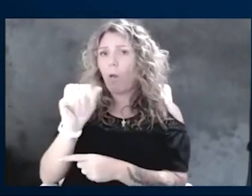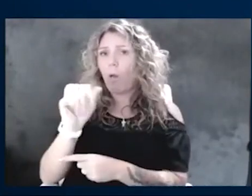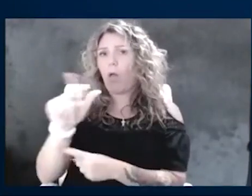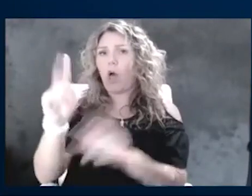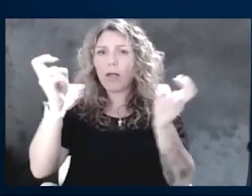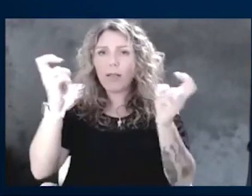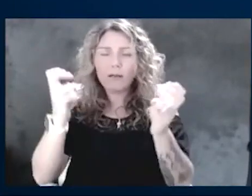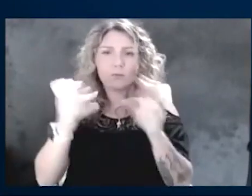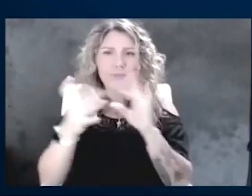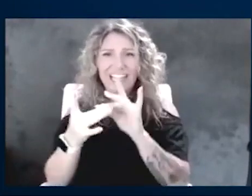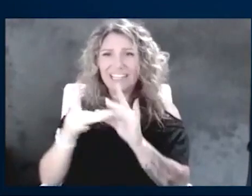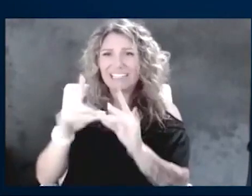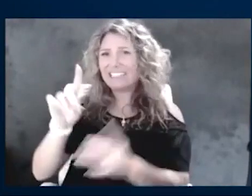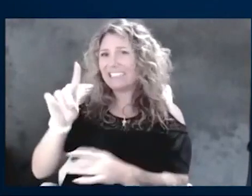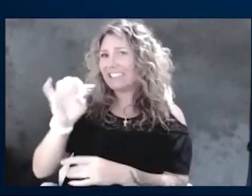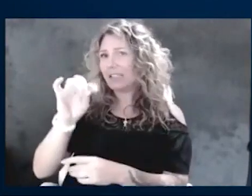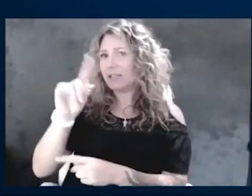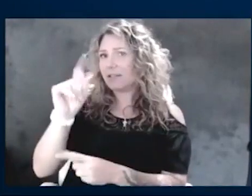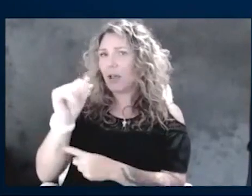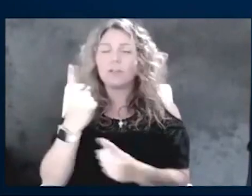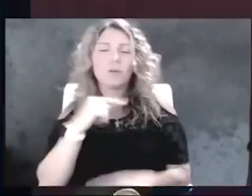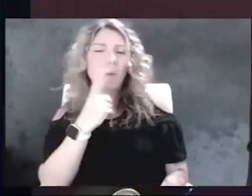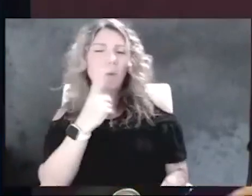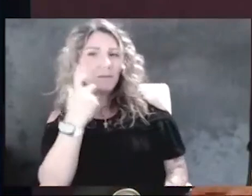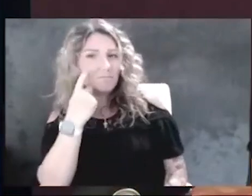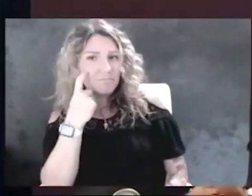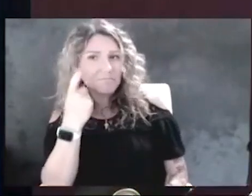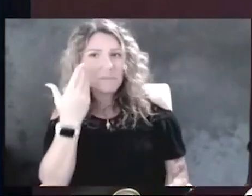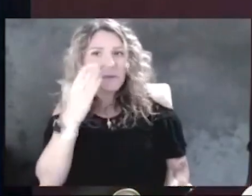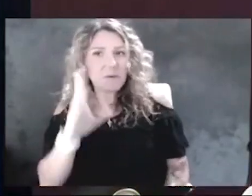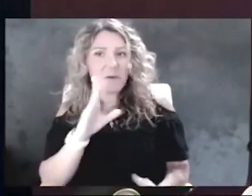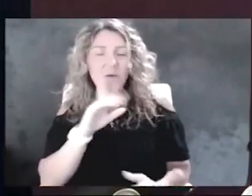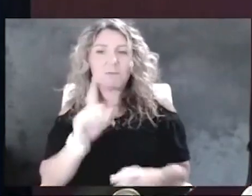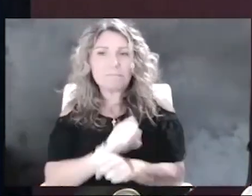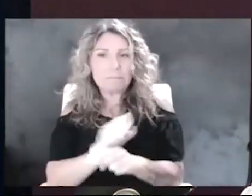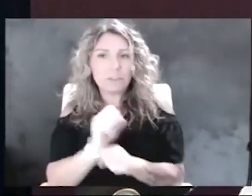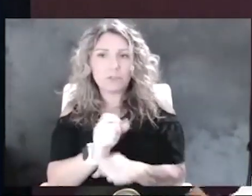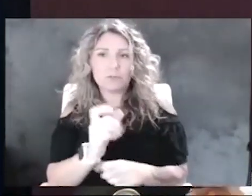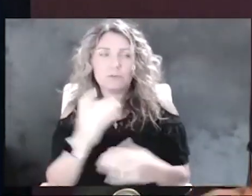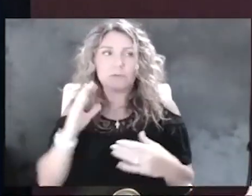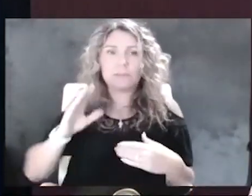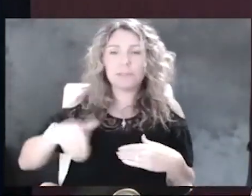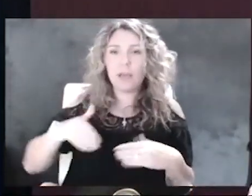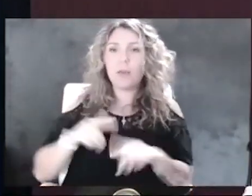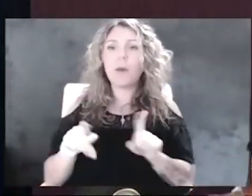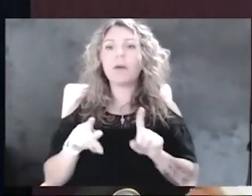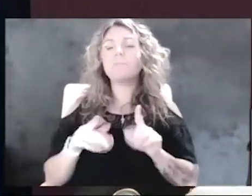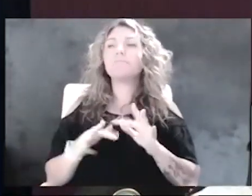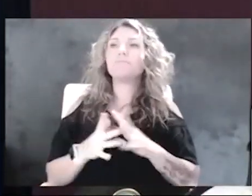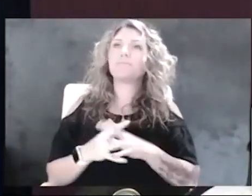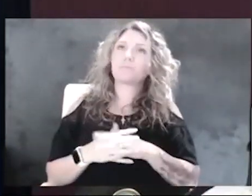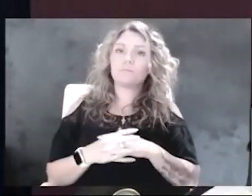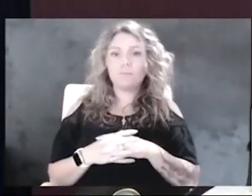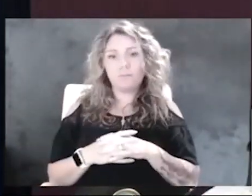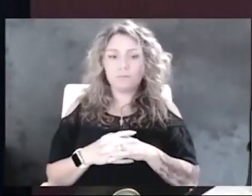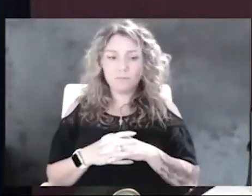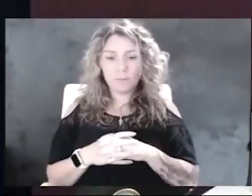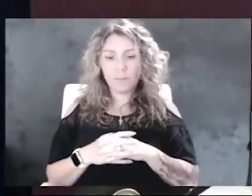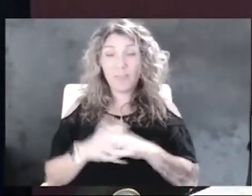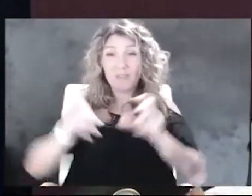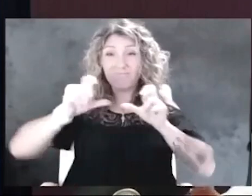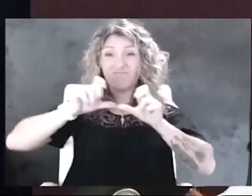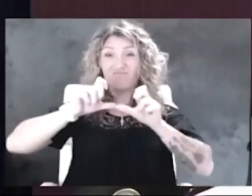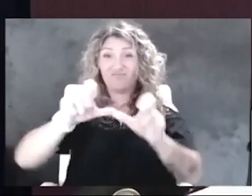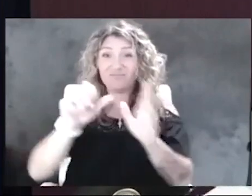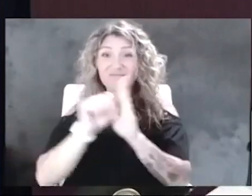let's speculate a little bit, because I don't think we really know that for sure yet. Yep. When our long haul adult specialist was here